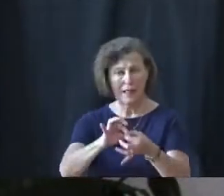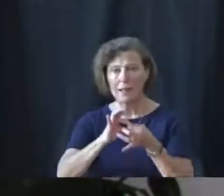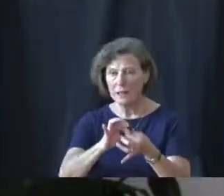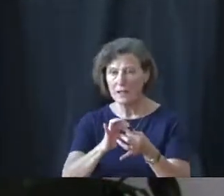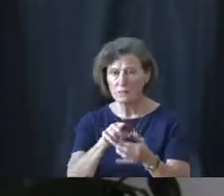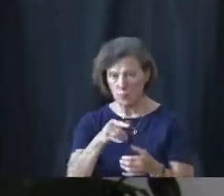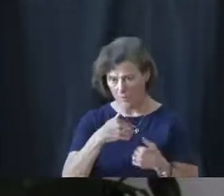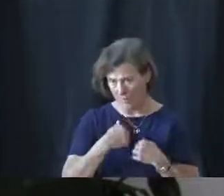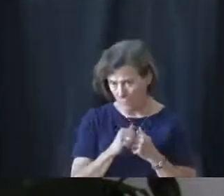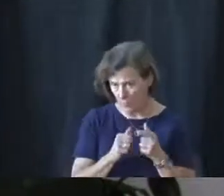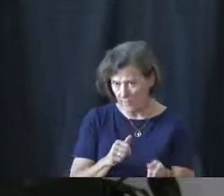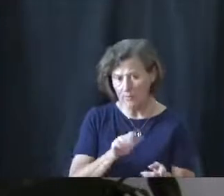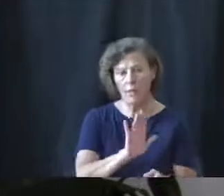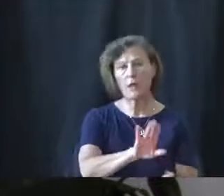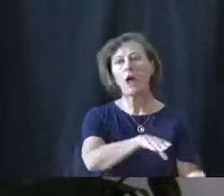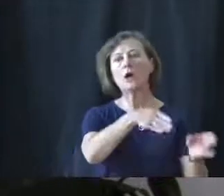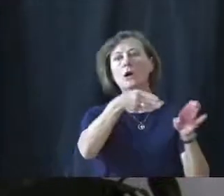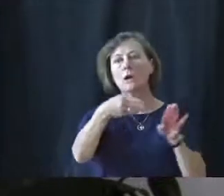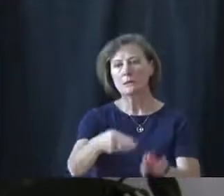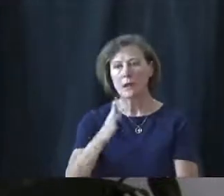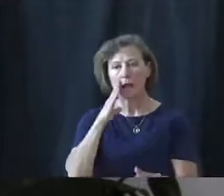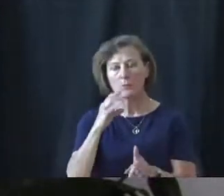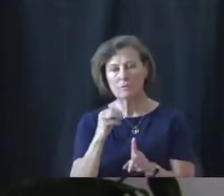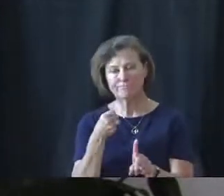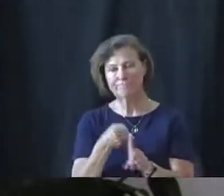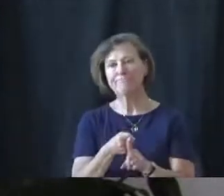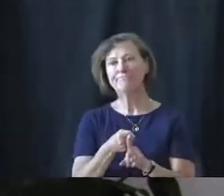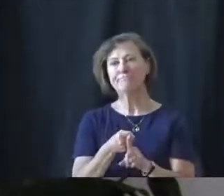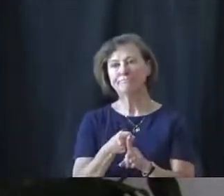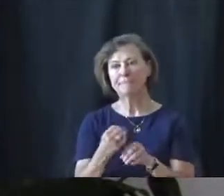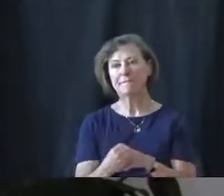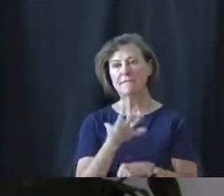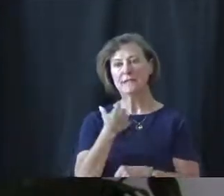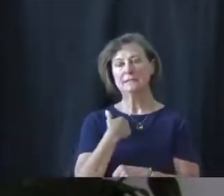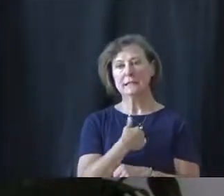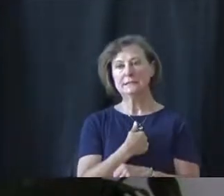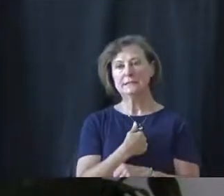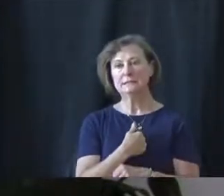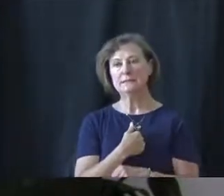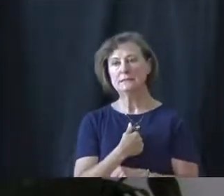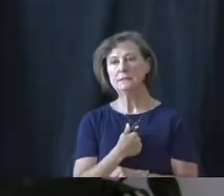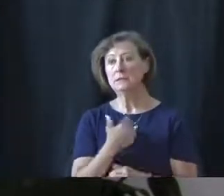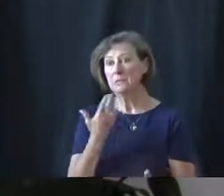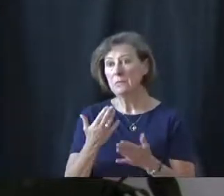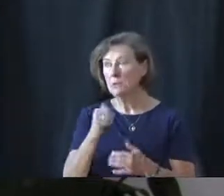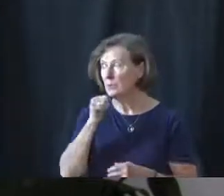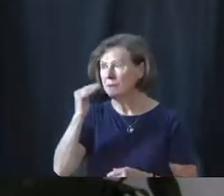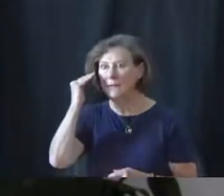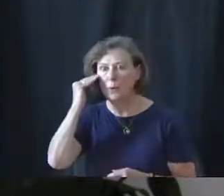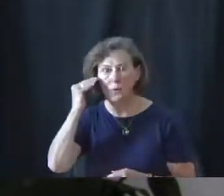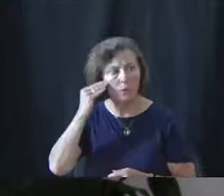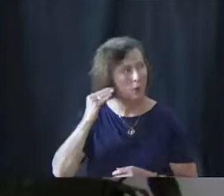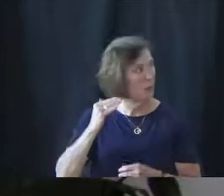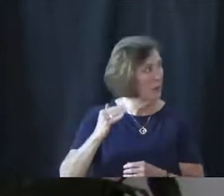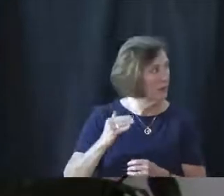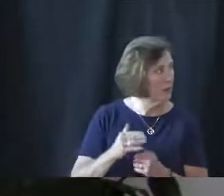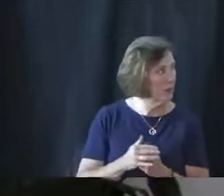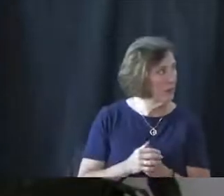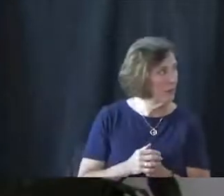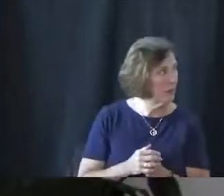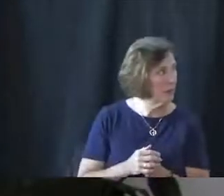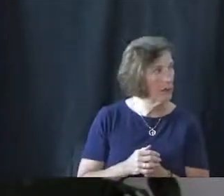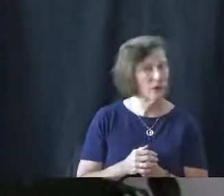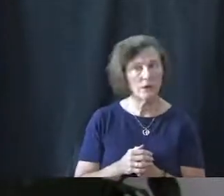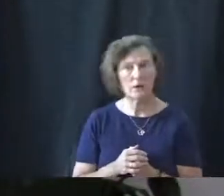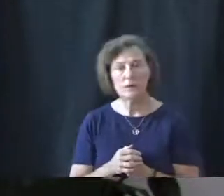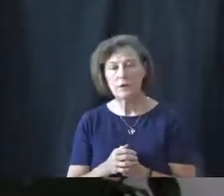them, their death affects us. Sometimes we may not even be aware of this at first.